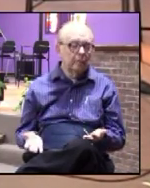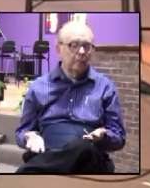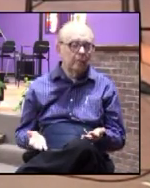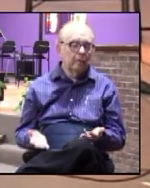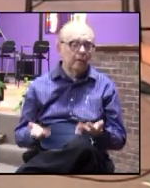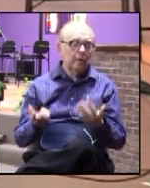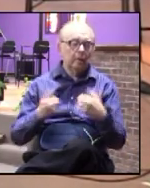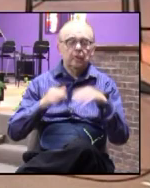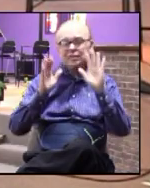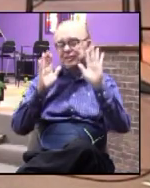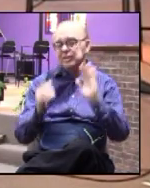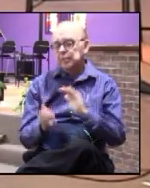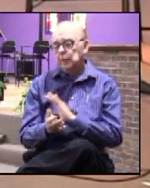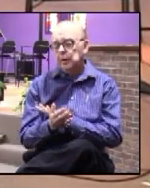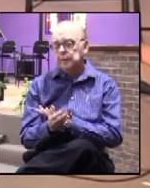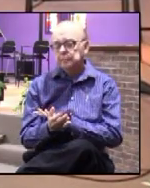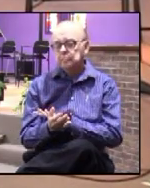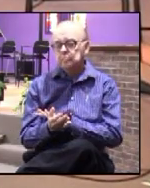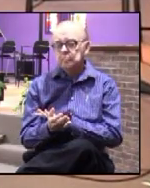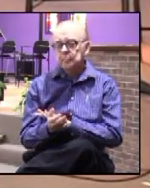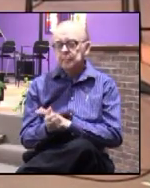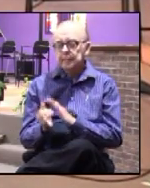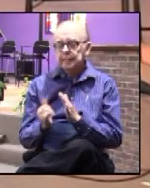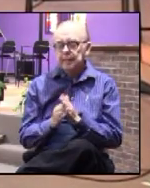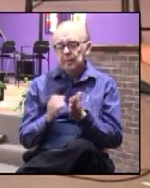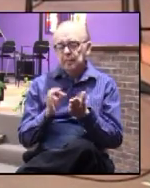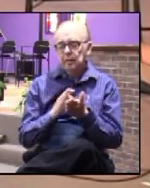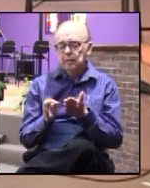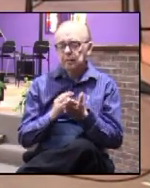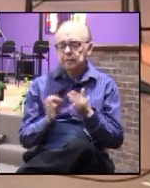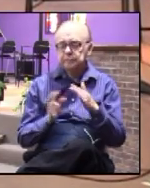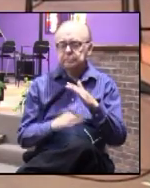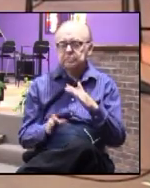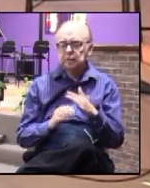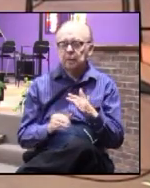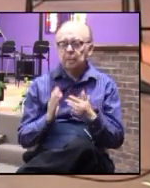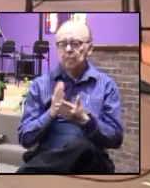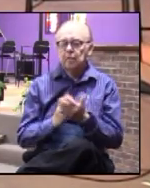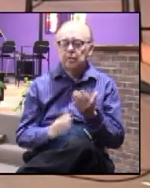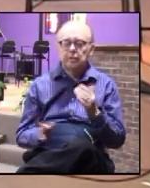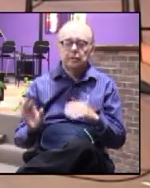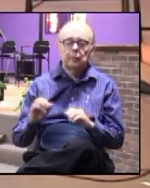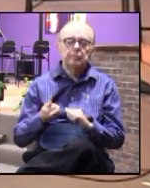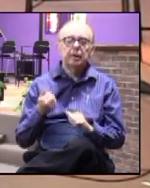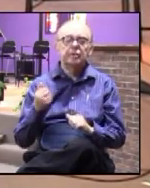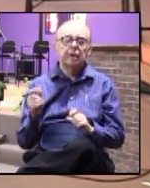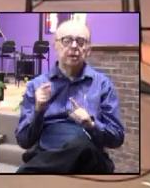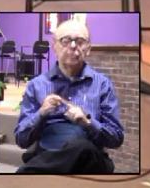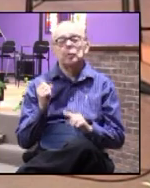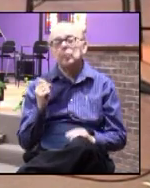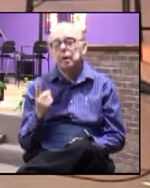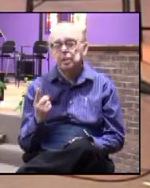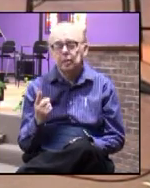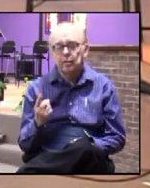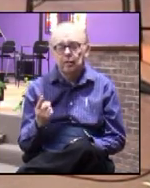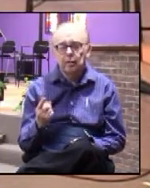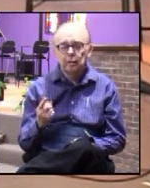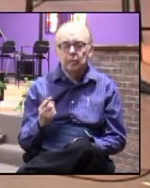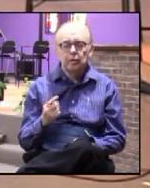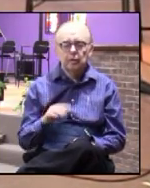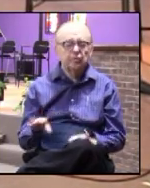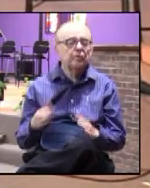coming on Sunday morning that they count to basically be somewhere 10 to 1. 10 to 1, you're doing really